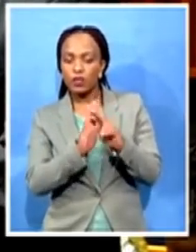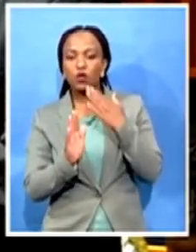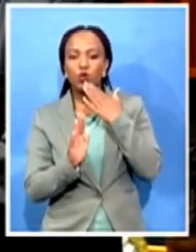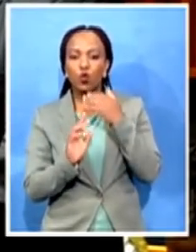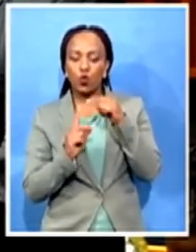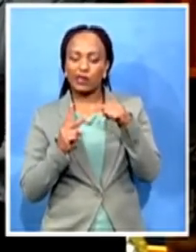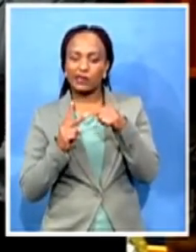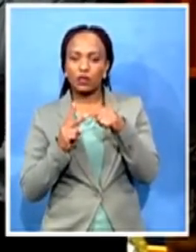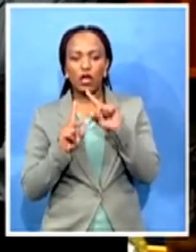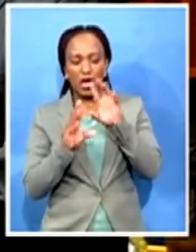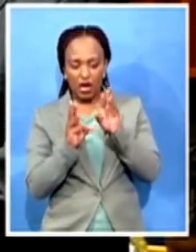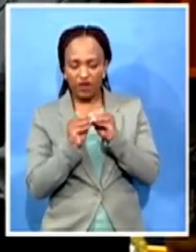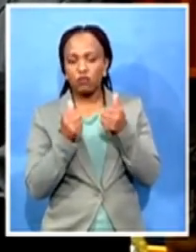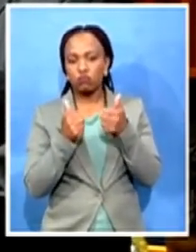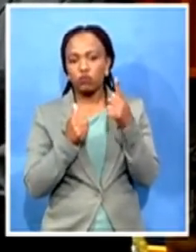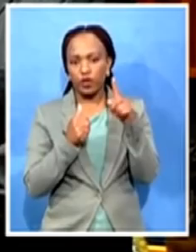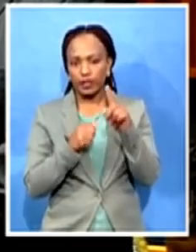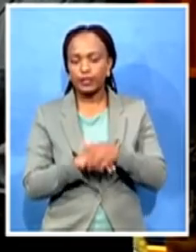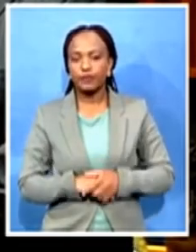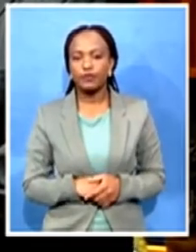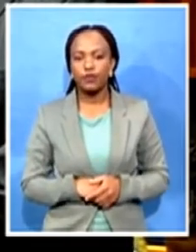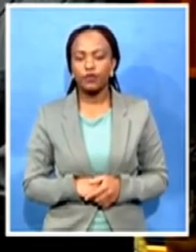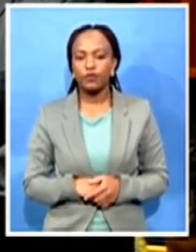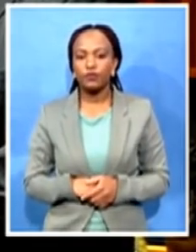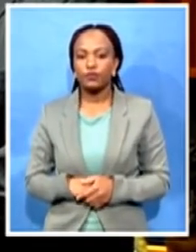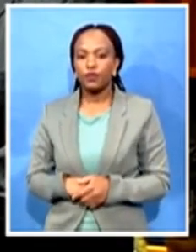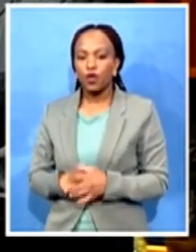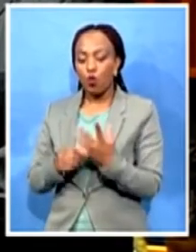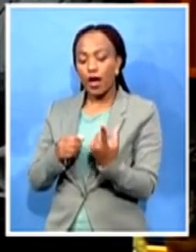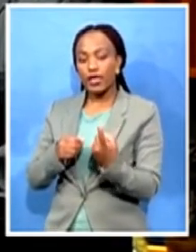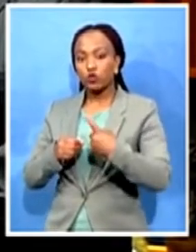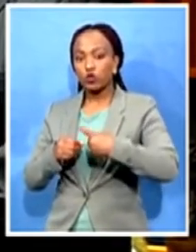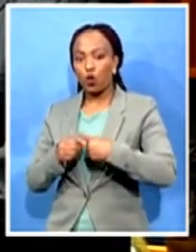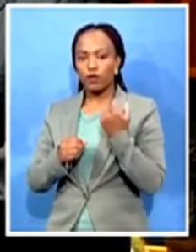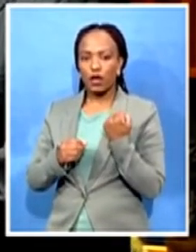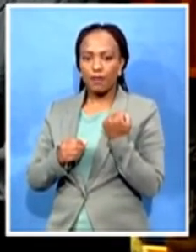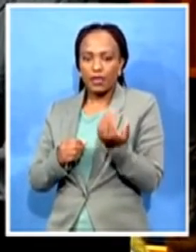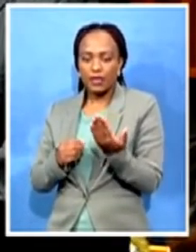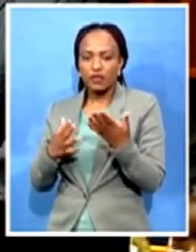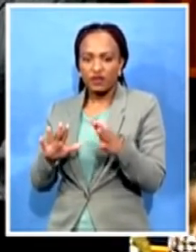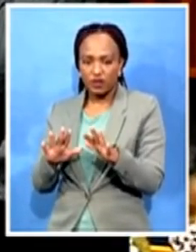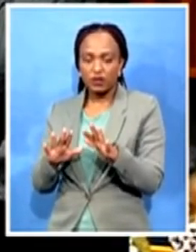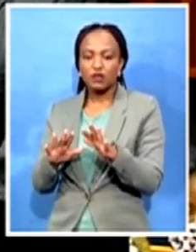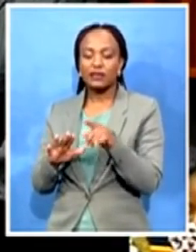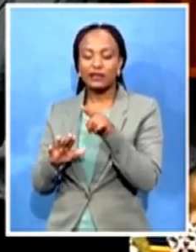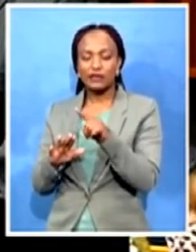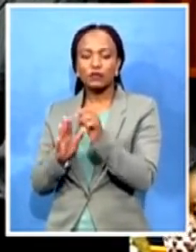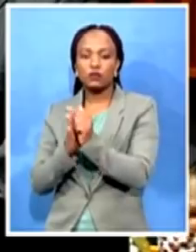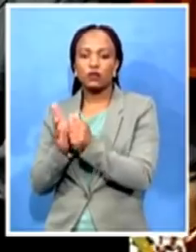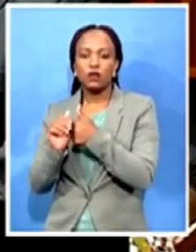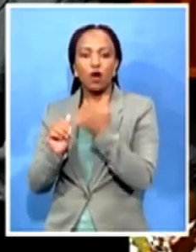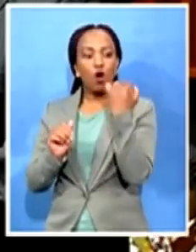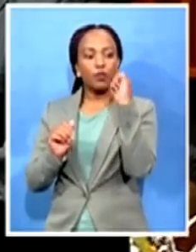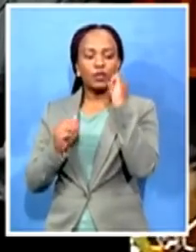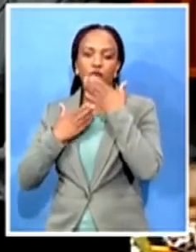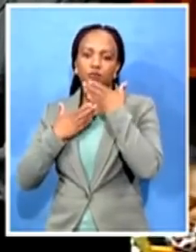In respect of the joinder application, section 157 of the Criminal Procedure Act? We've got no objection to that. And just to confirm what